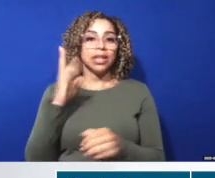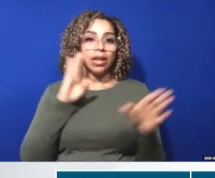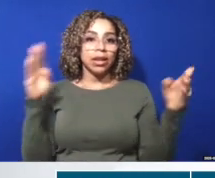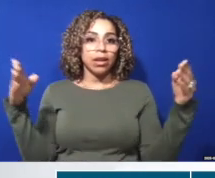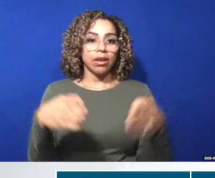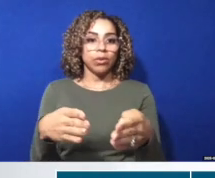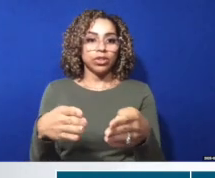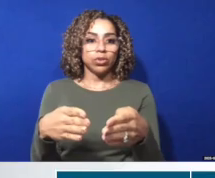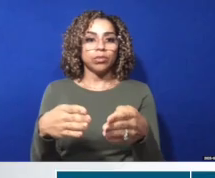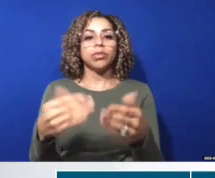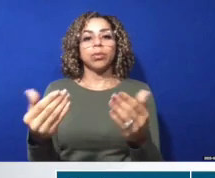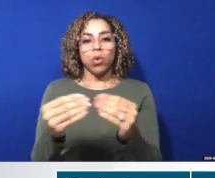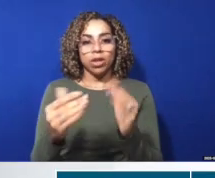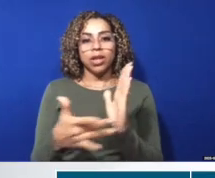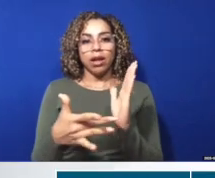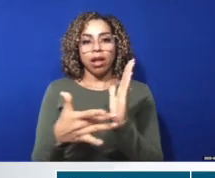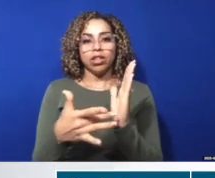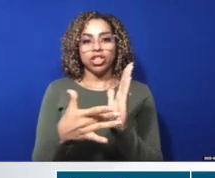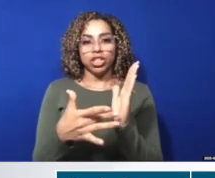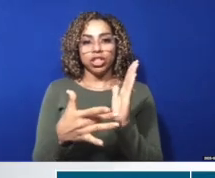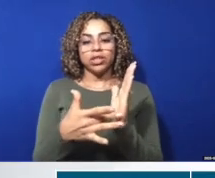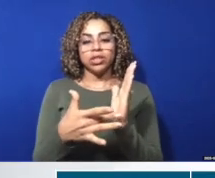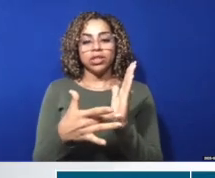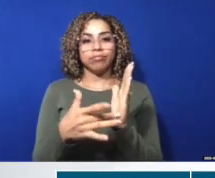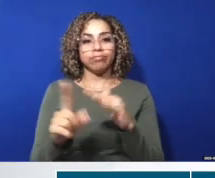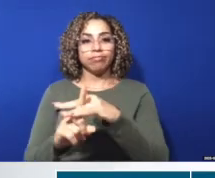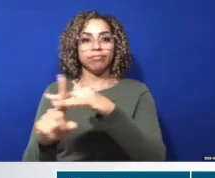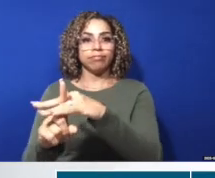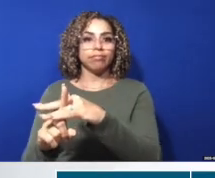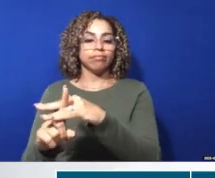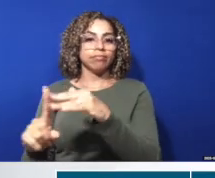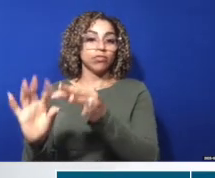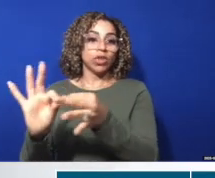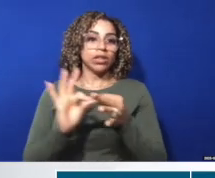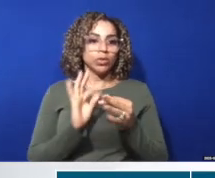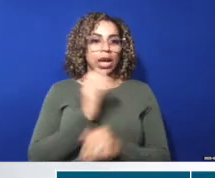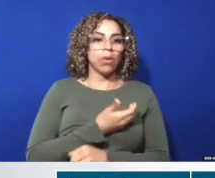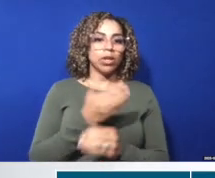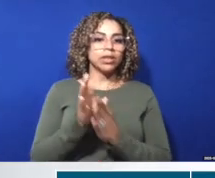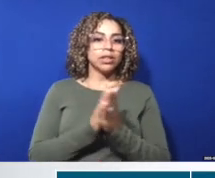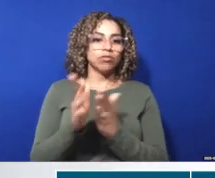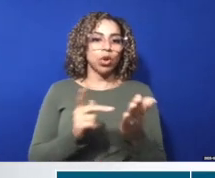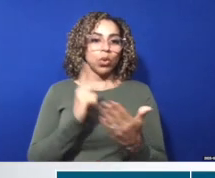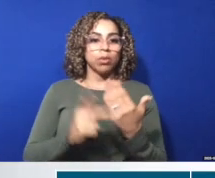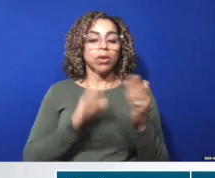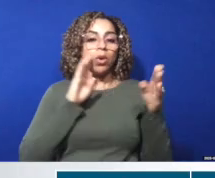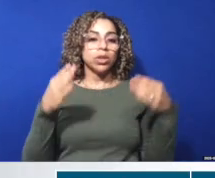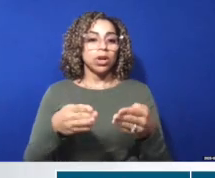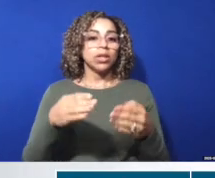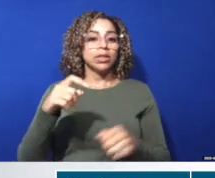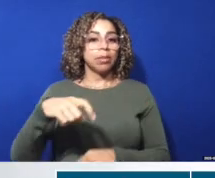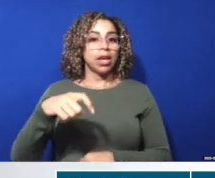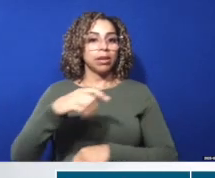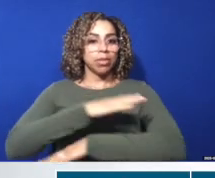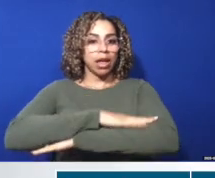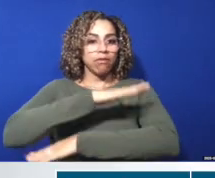graduate out of our incentive programs and we focus on demanding platforms, continued large volume commercial deployment,